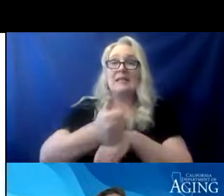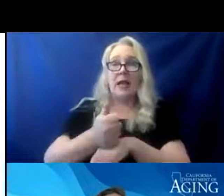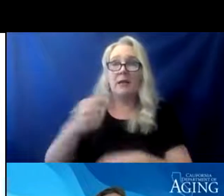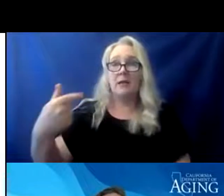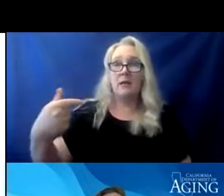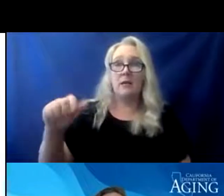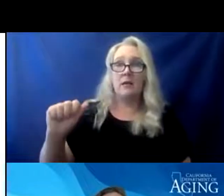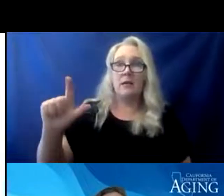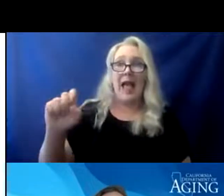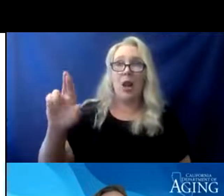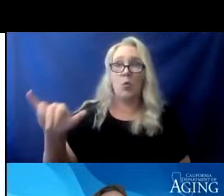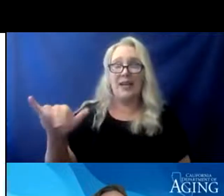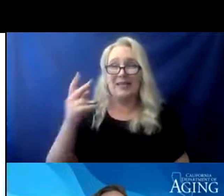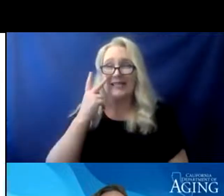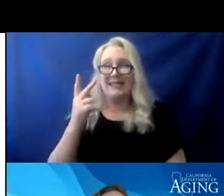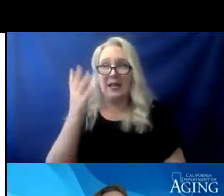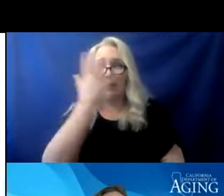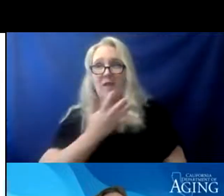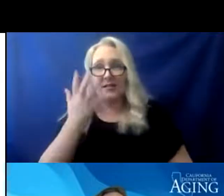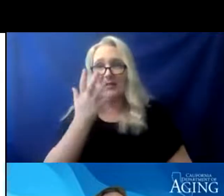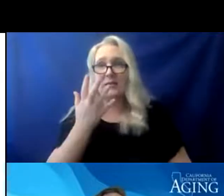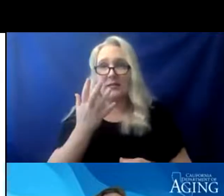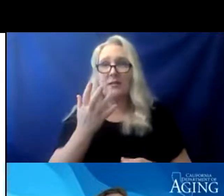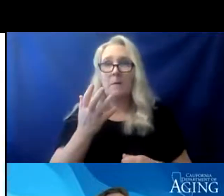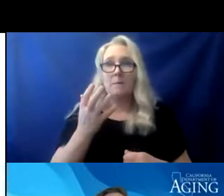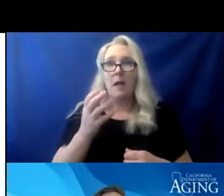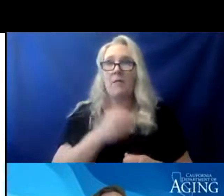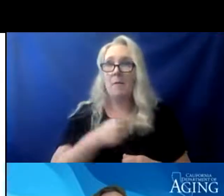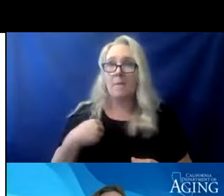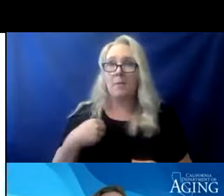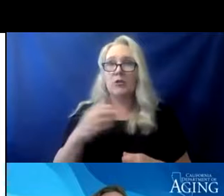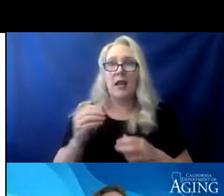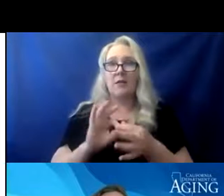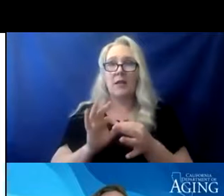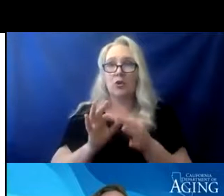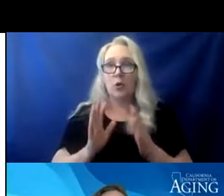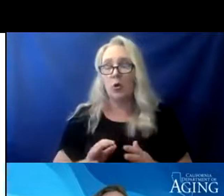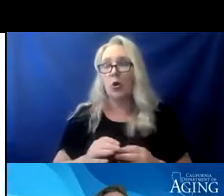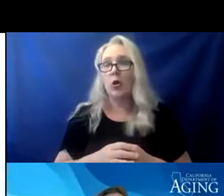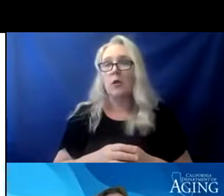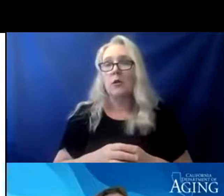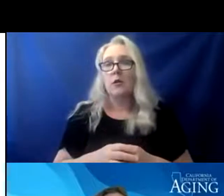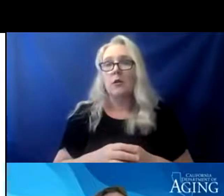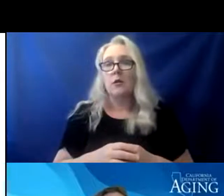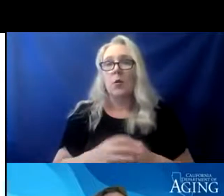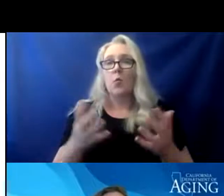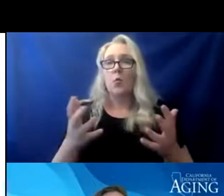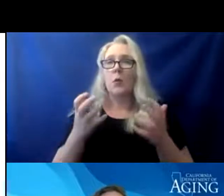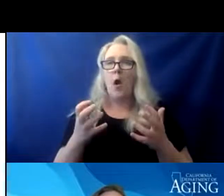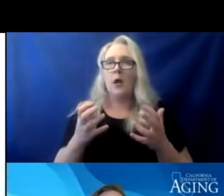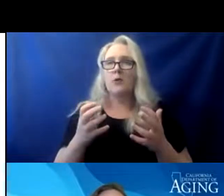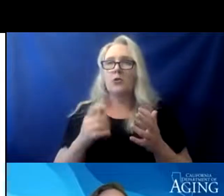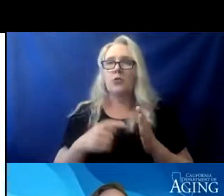impact stakeholder members and our interpreter so that we can have as much as we can replicate that connection and